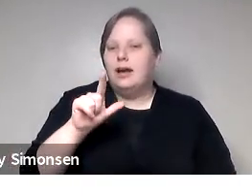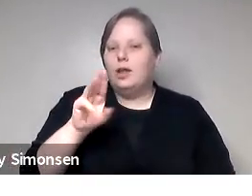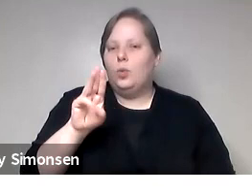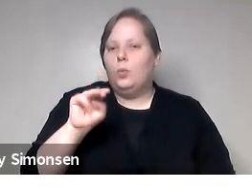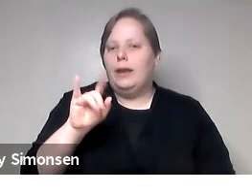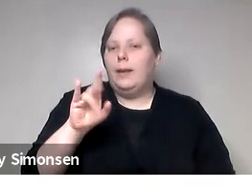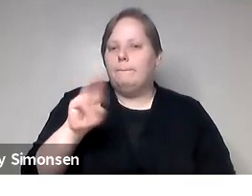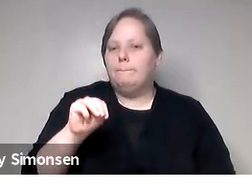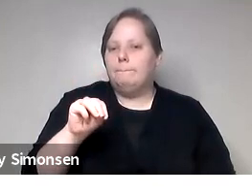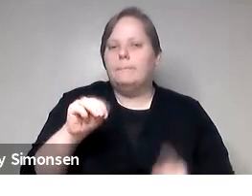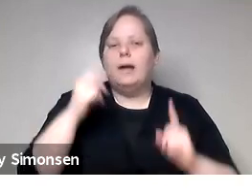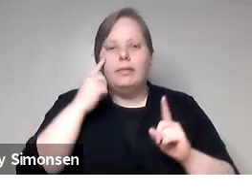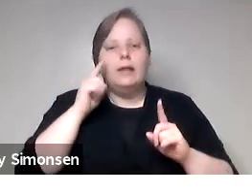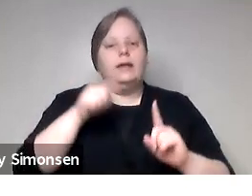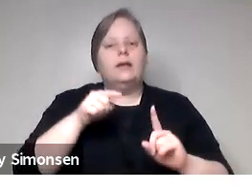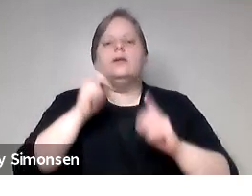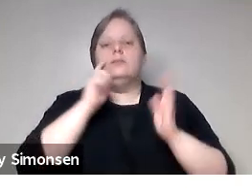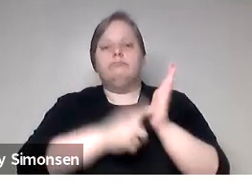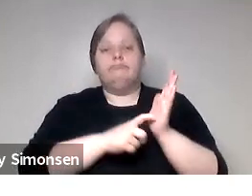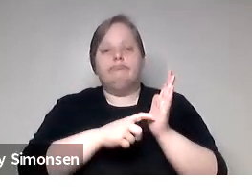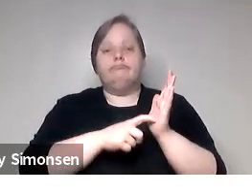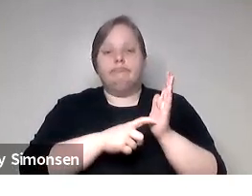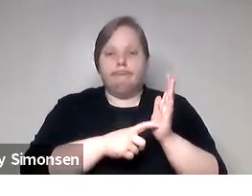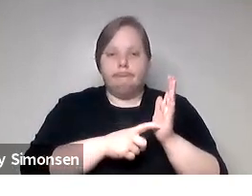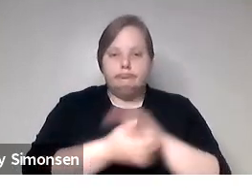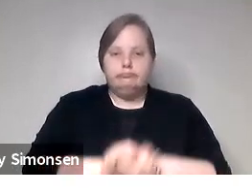You can see on them that they do have